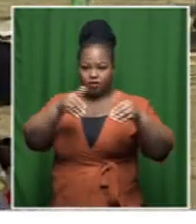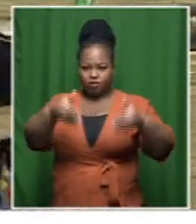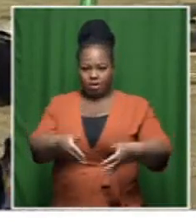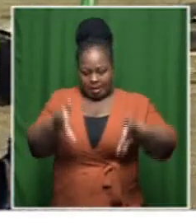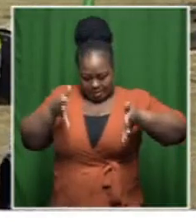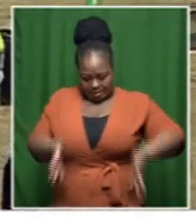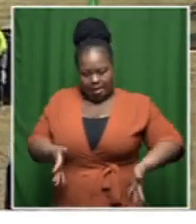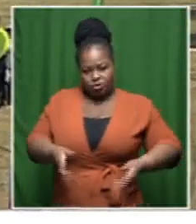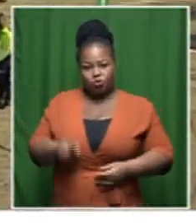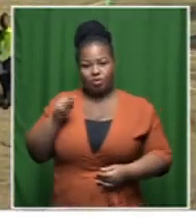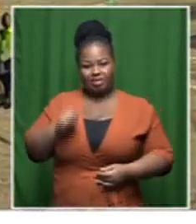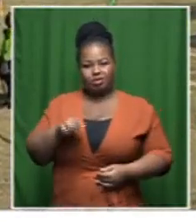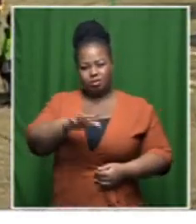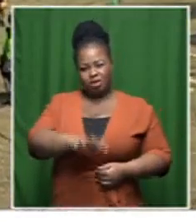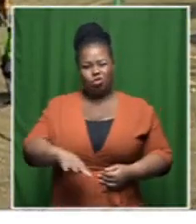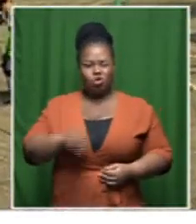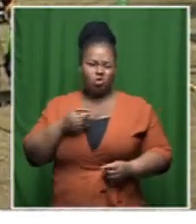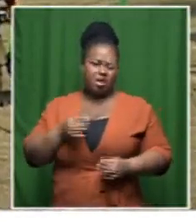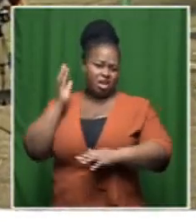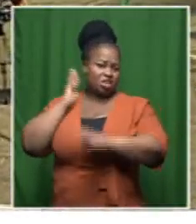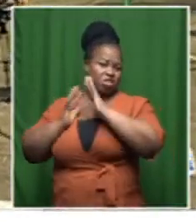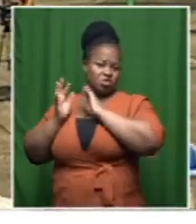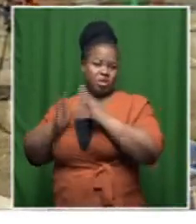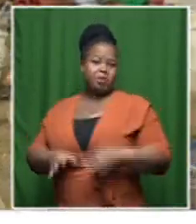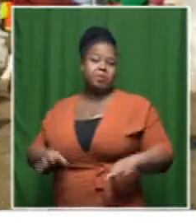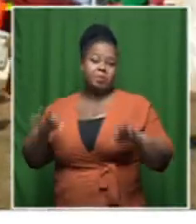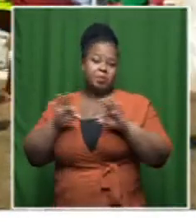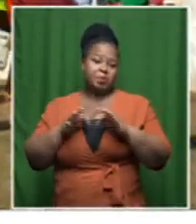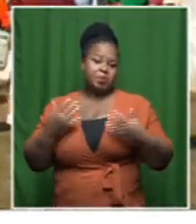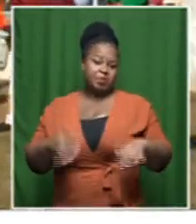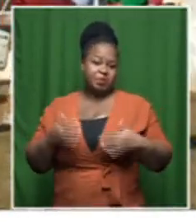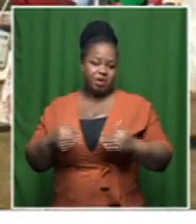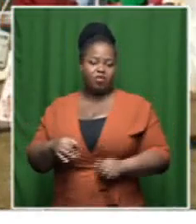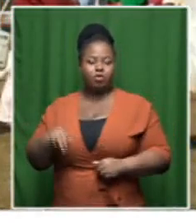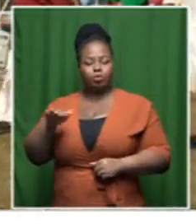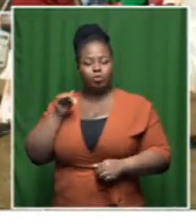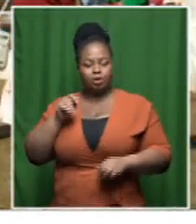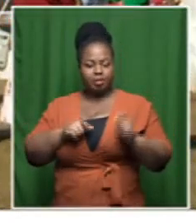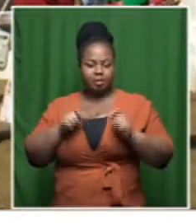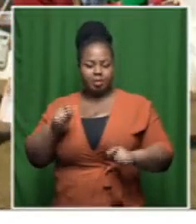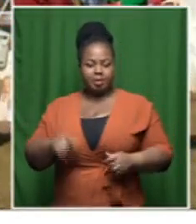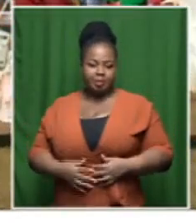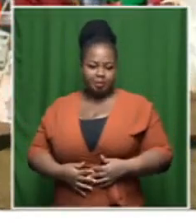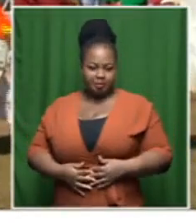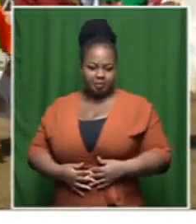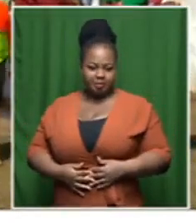the palaces that also has a rich history when you go to the Zulu kingdom and its history.